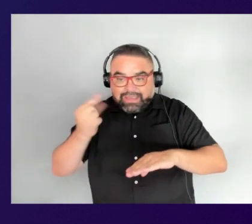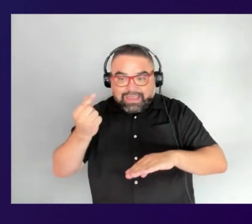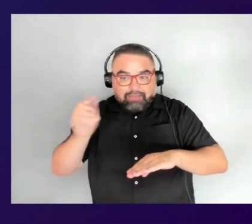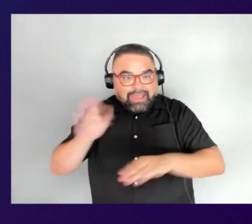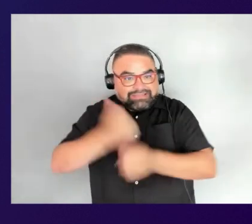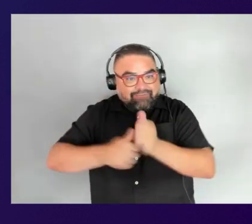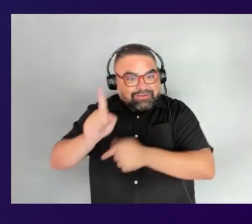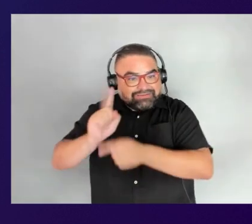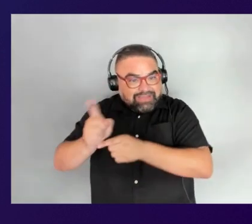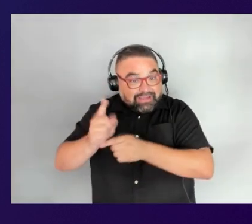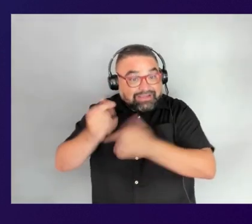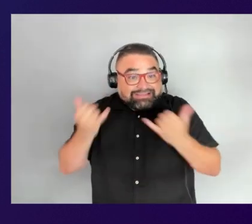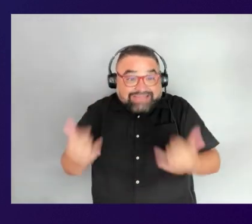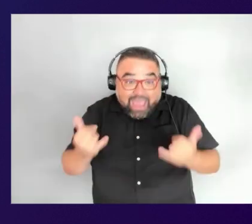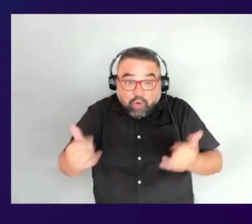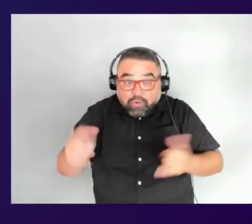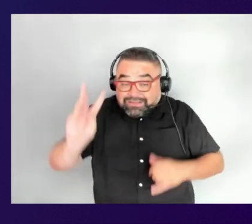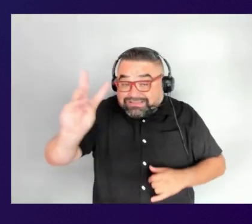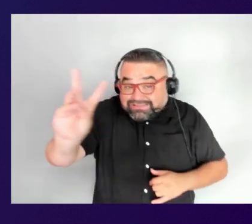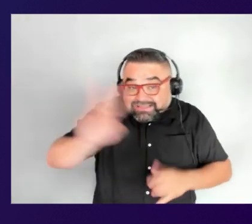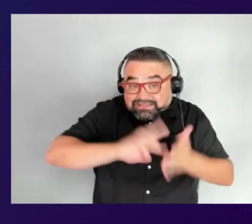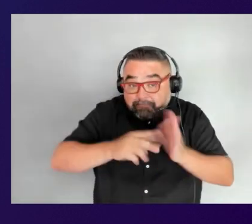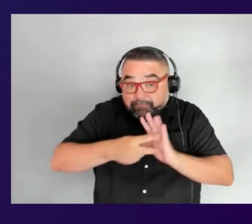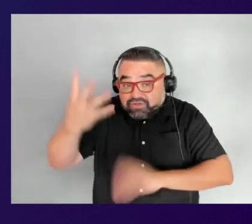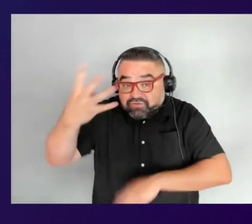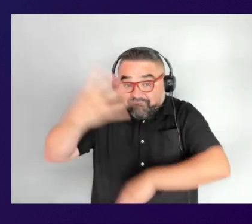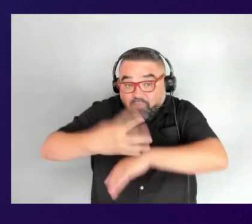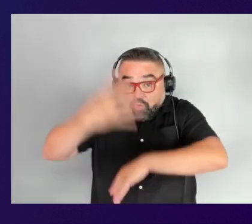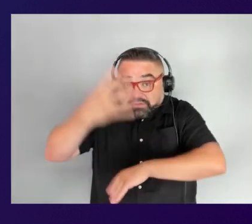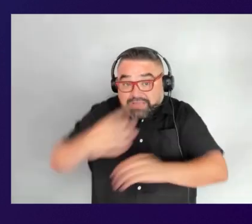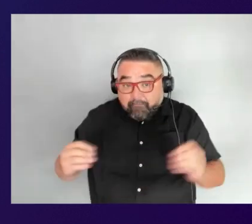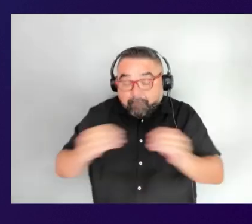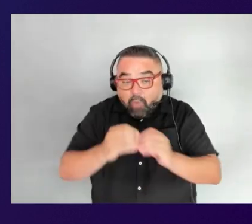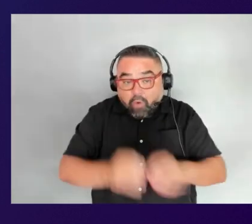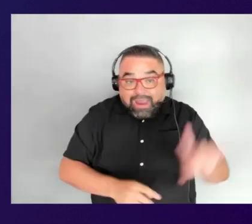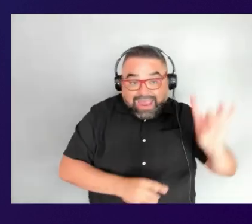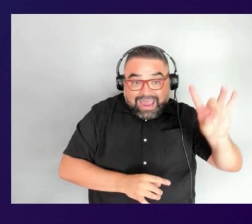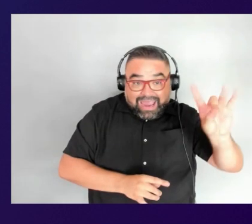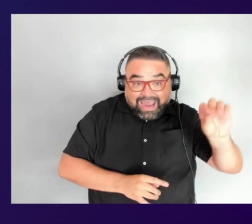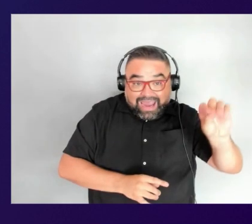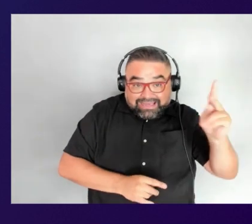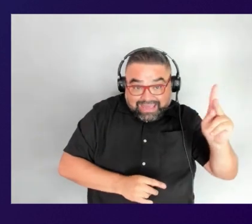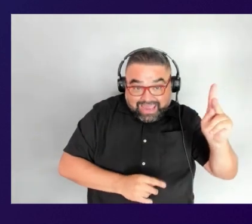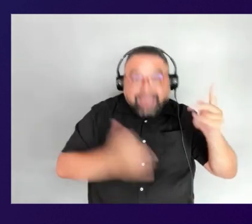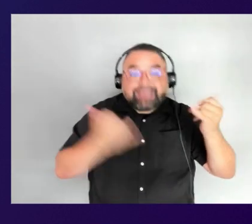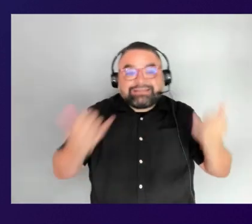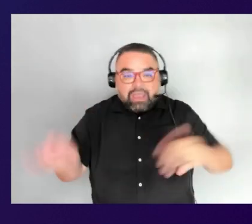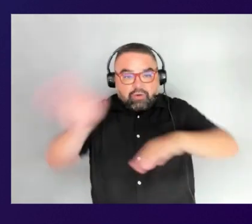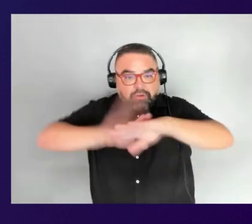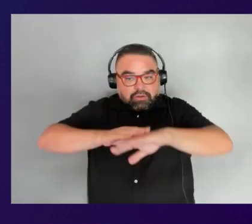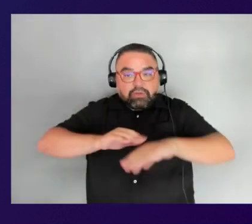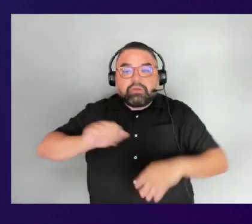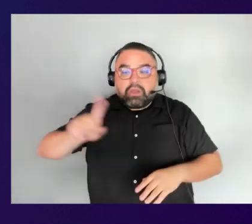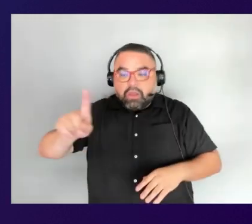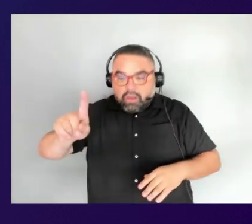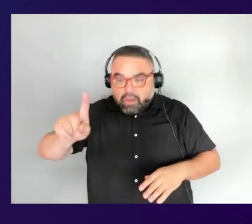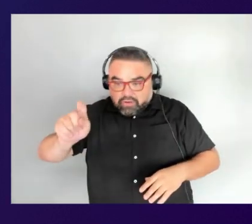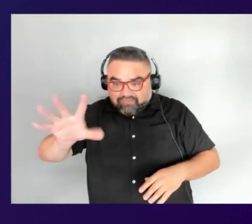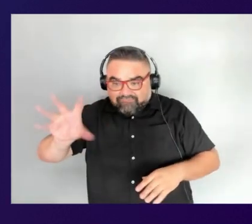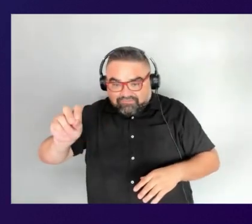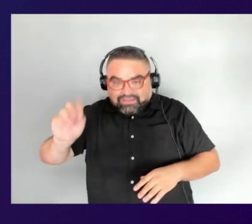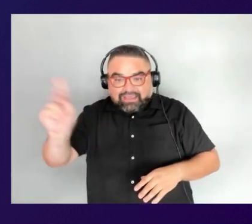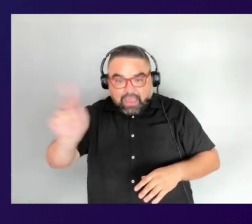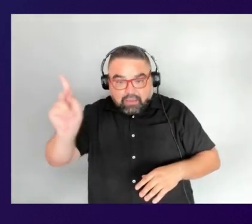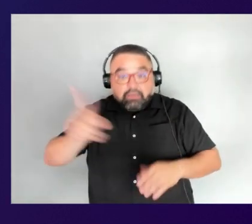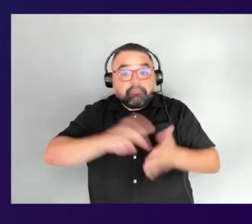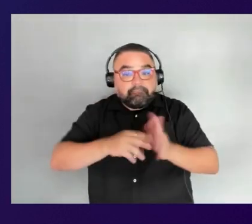provision 4 times the max IOPS, going from 80K to 350K. So when you go to provision a file system and you choose your capacity, you'll